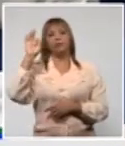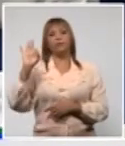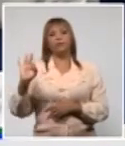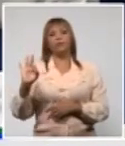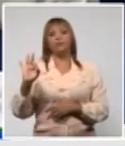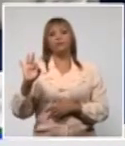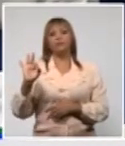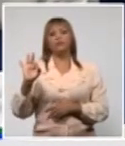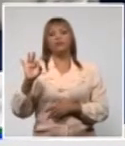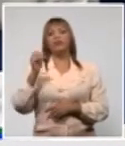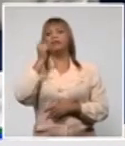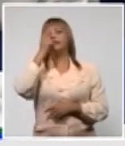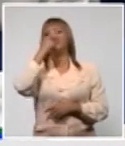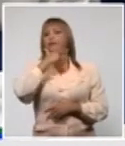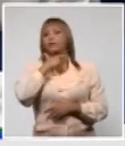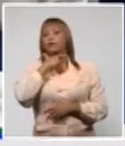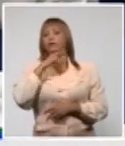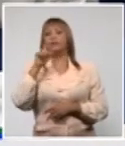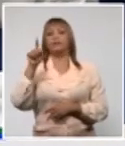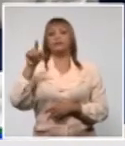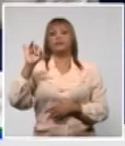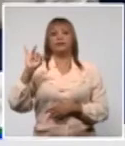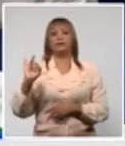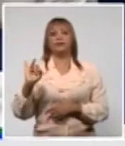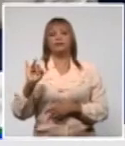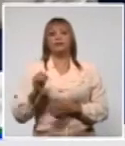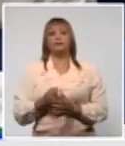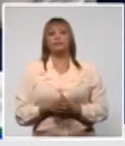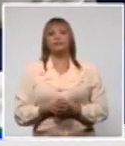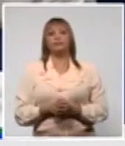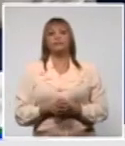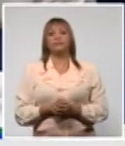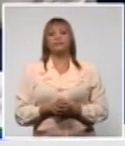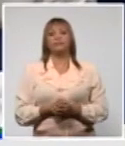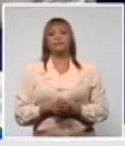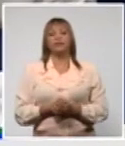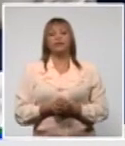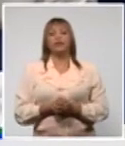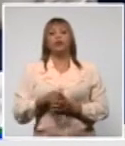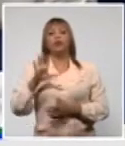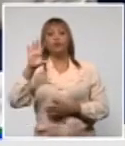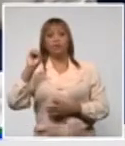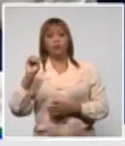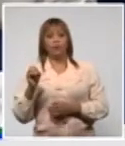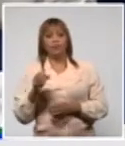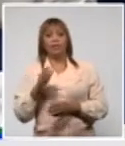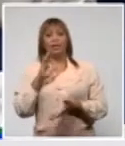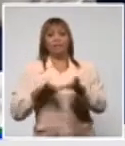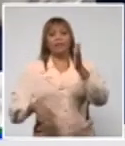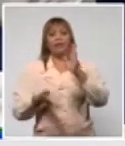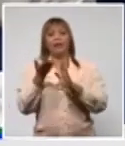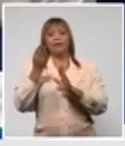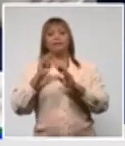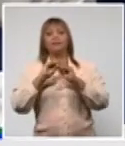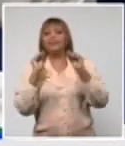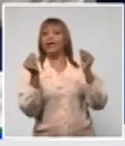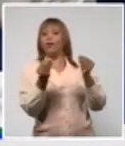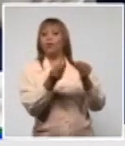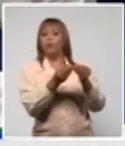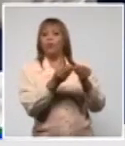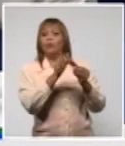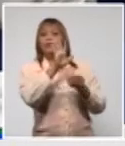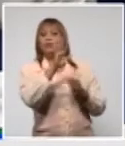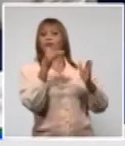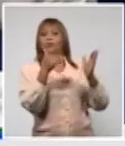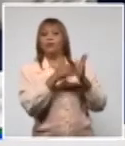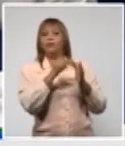world, accounting for 48 countries already. We offer our condolences to their family and friends.